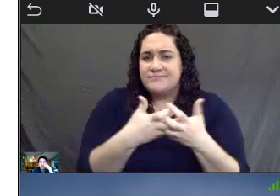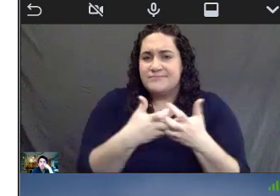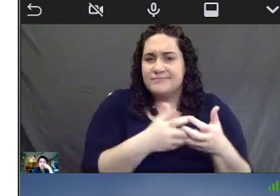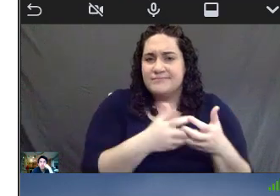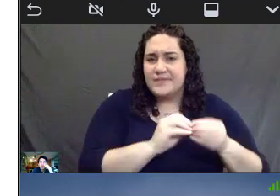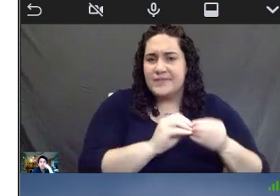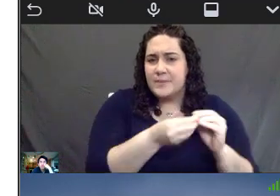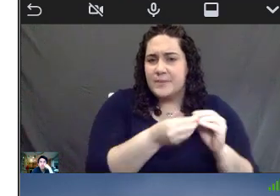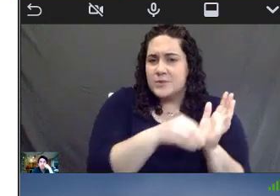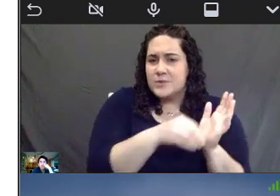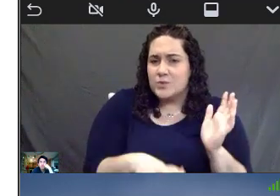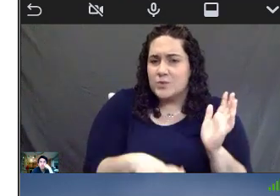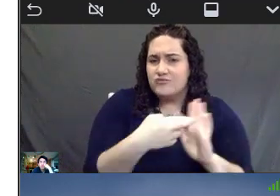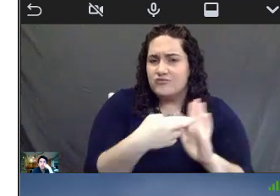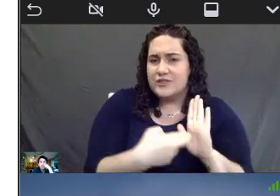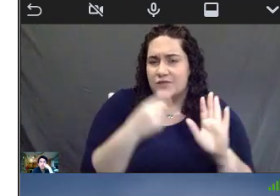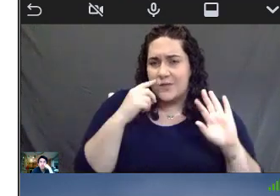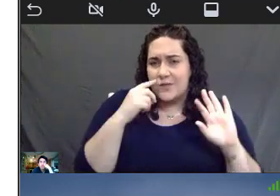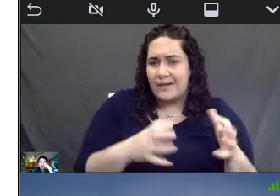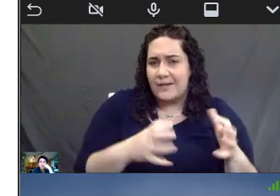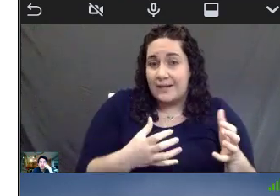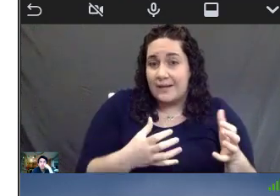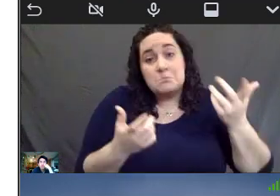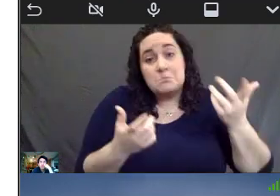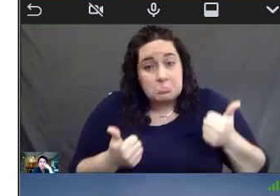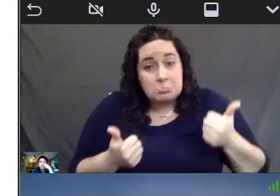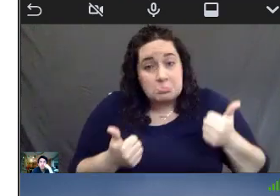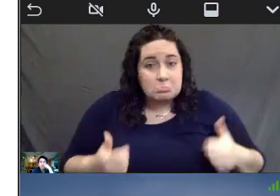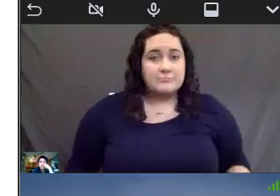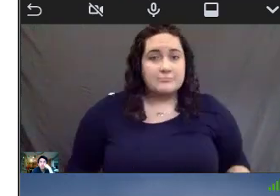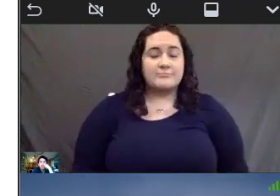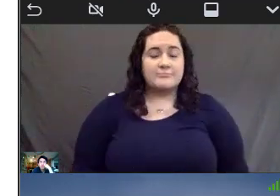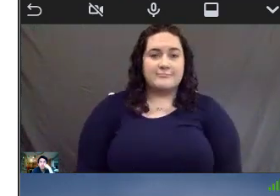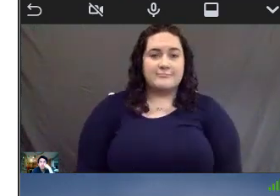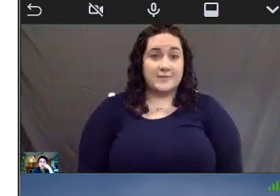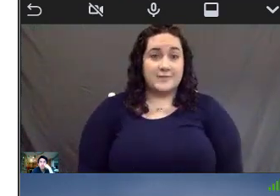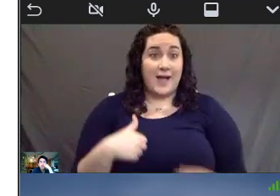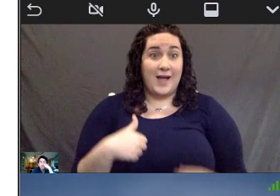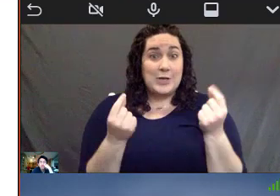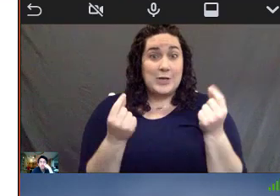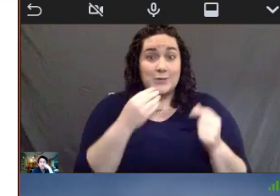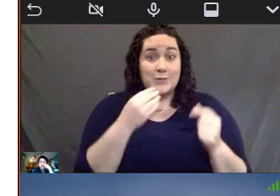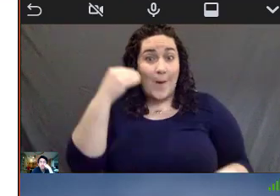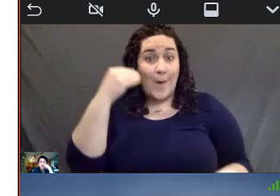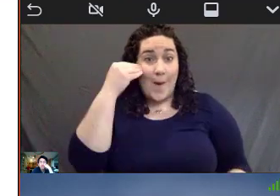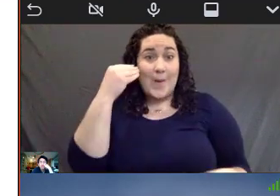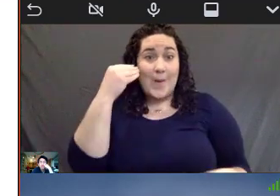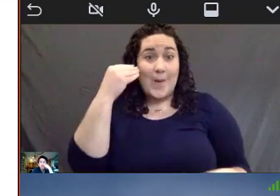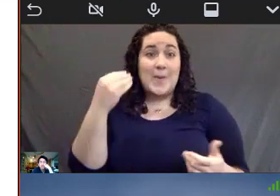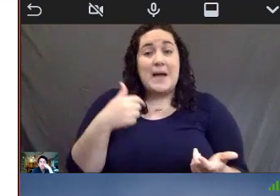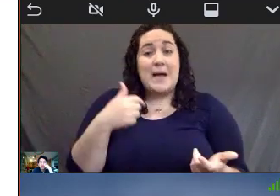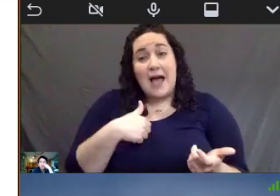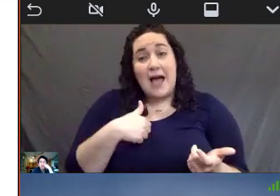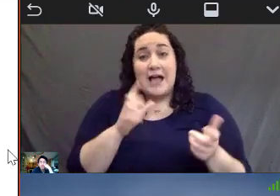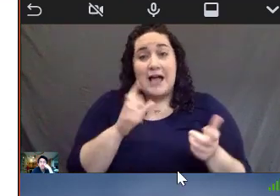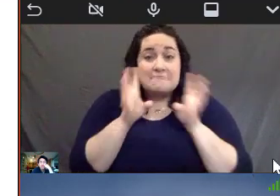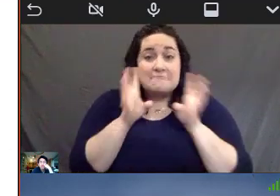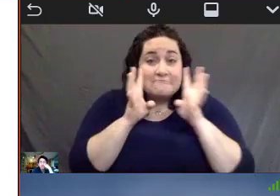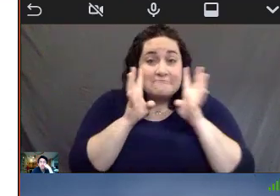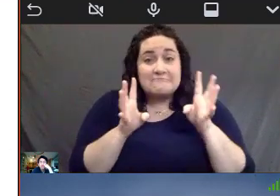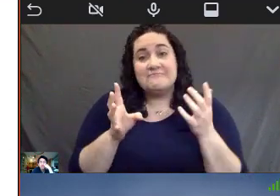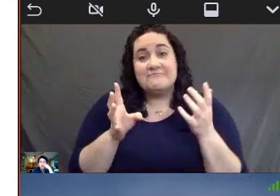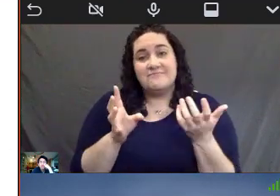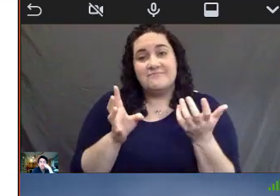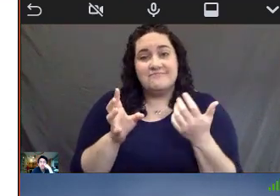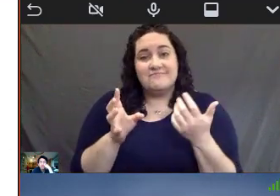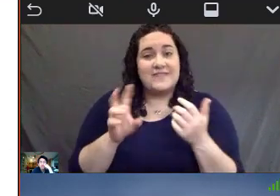my opinion. While I've been holed up, in addition to making some content for heat transfer, I've been watching some applied heat transfer